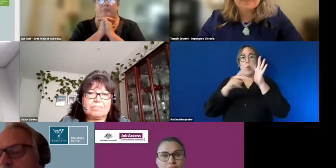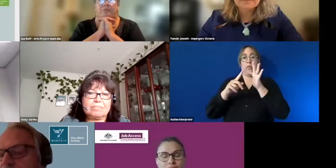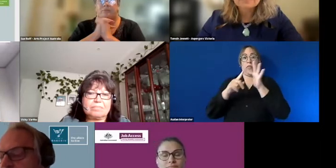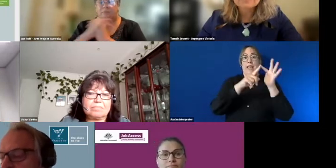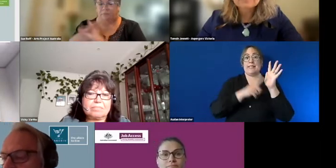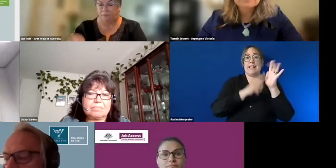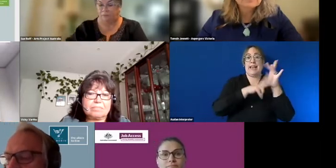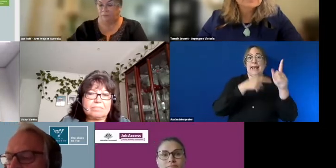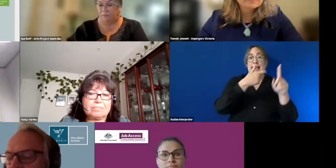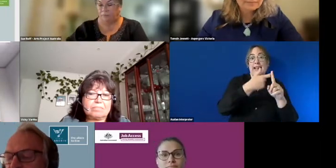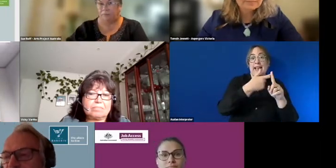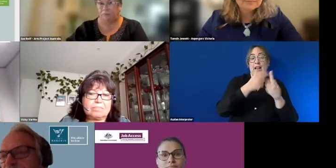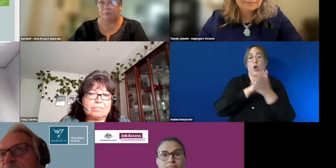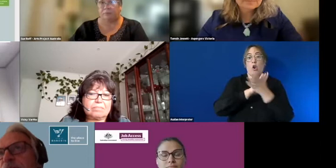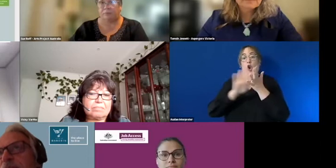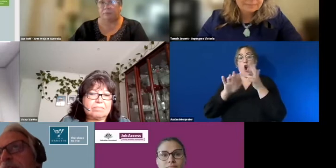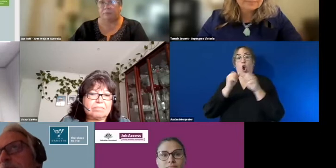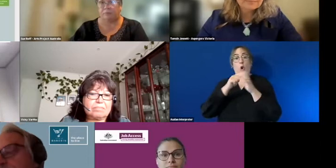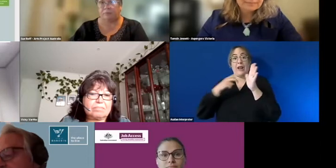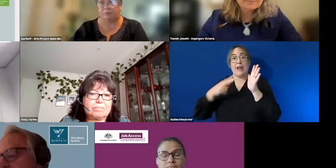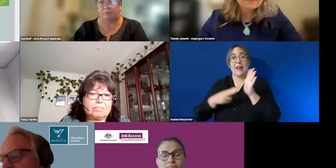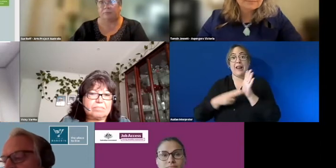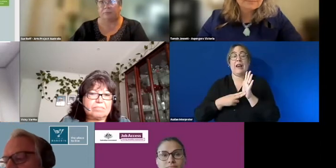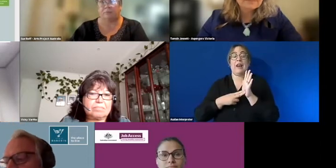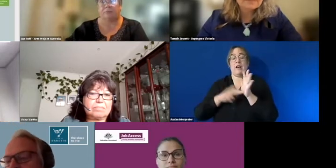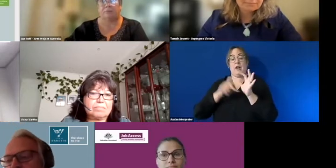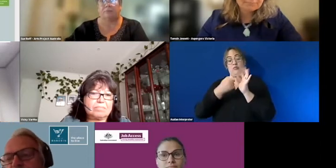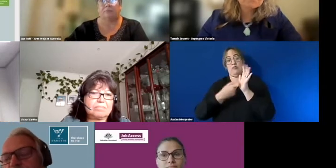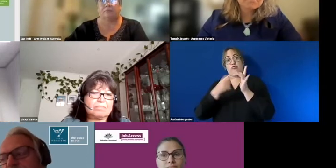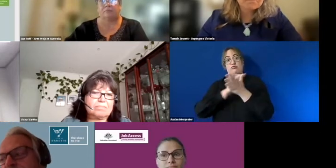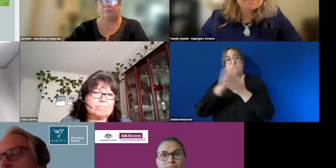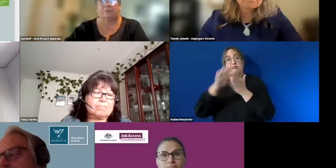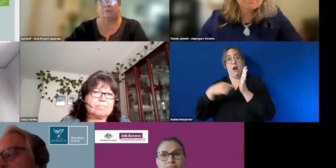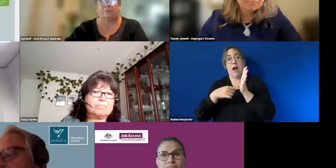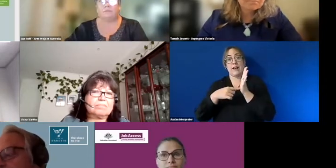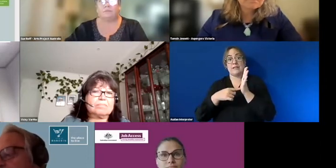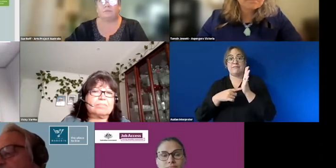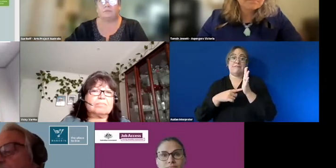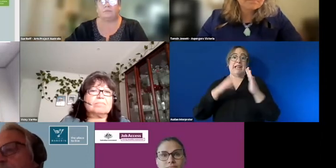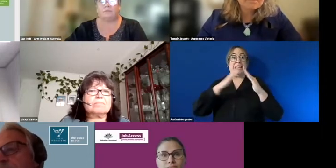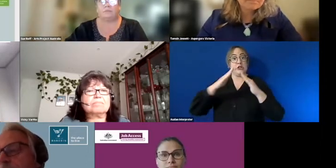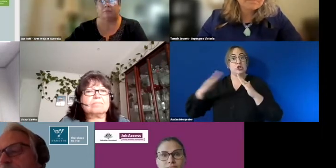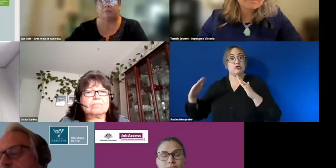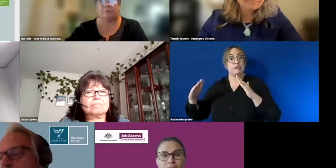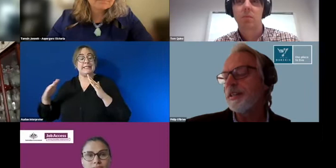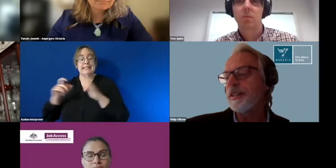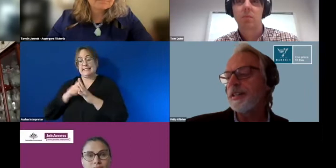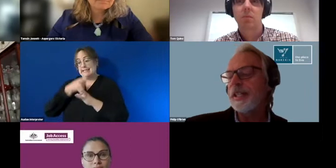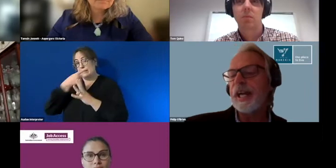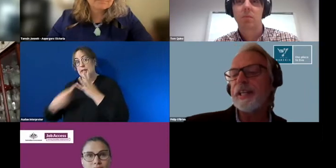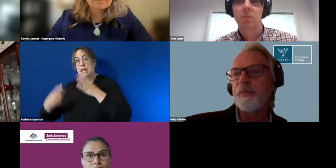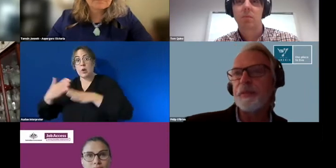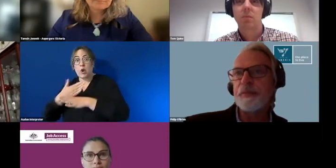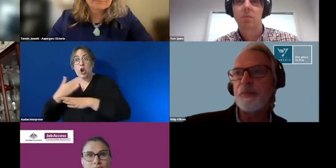hogan large engineering company clean force bright industries ability works um i'm sure all of those organizations